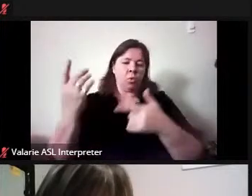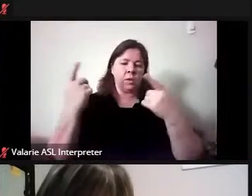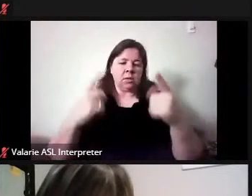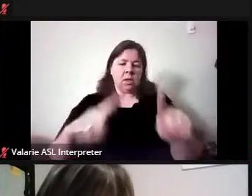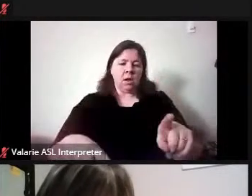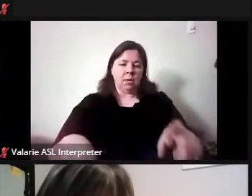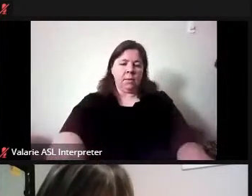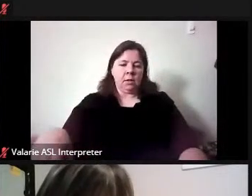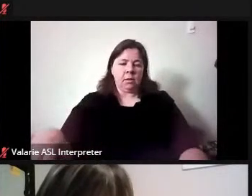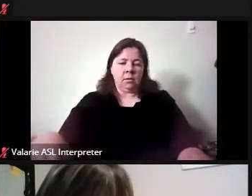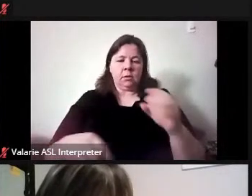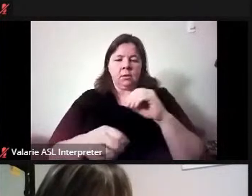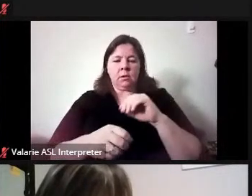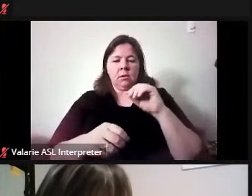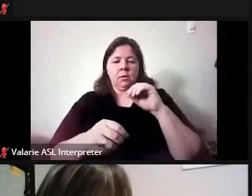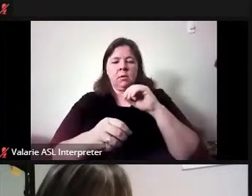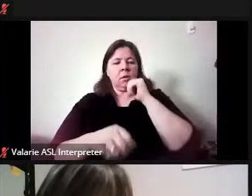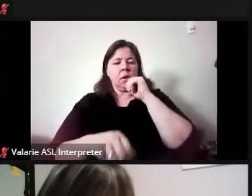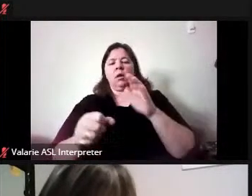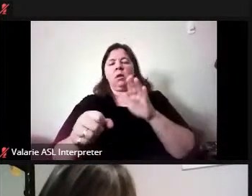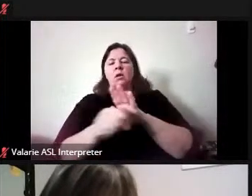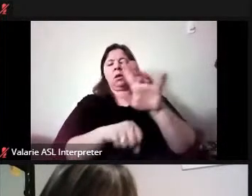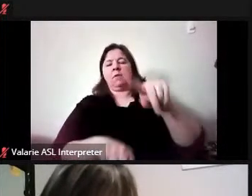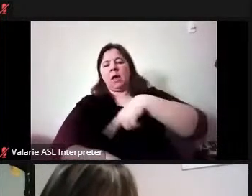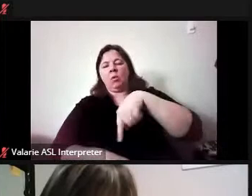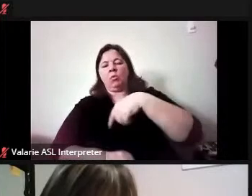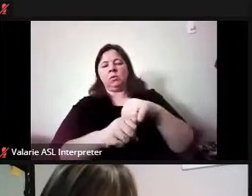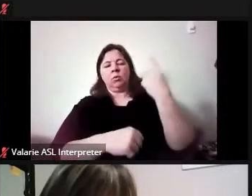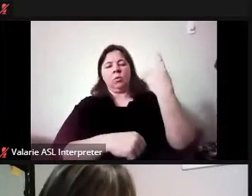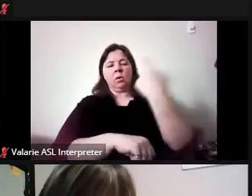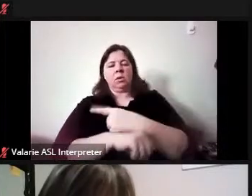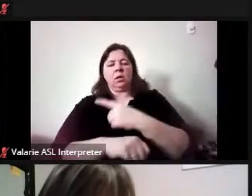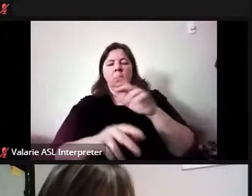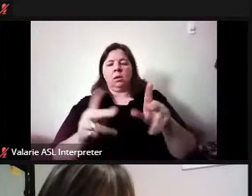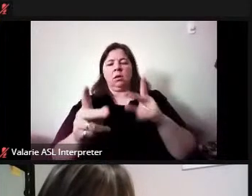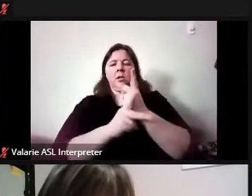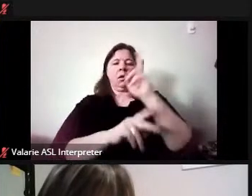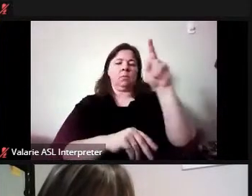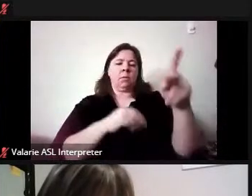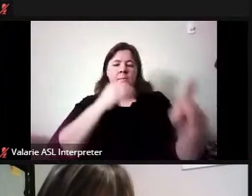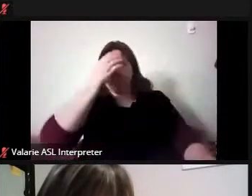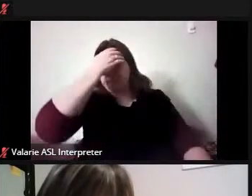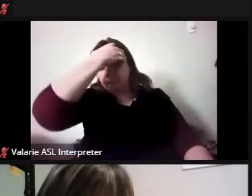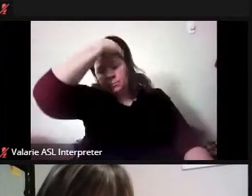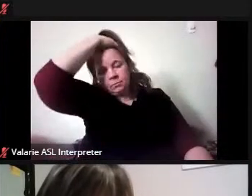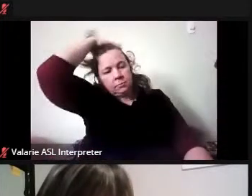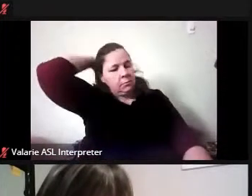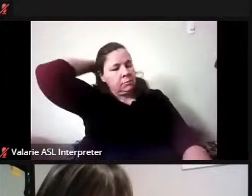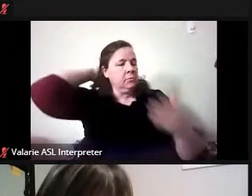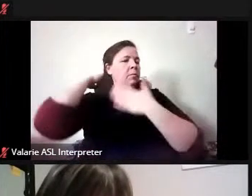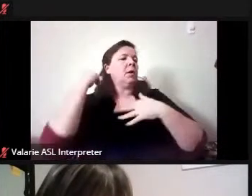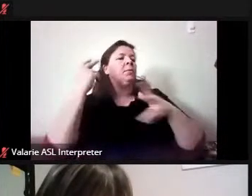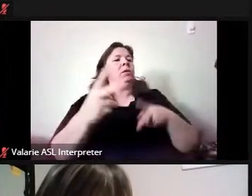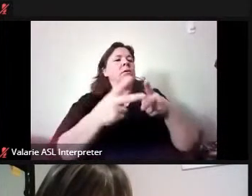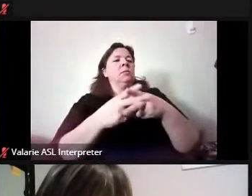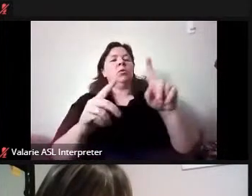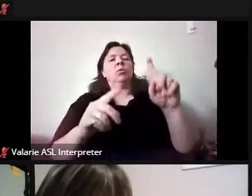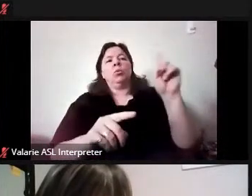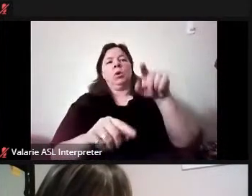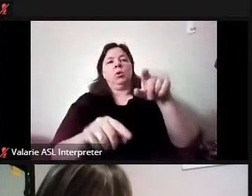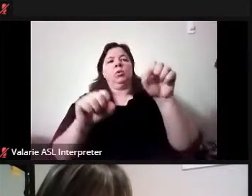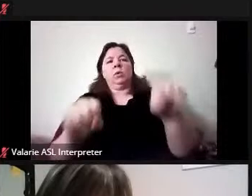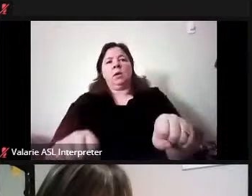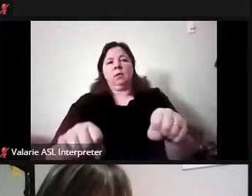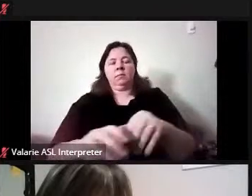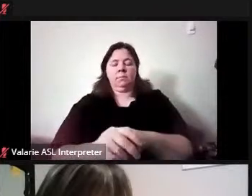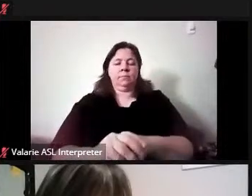enough hours in the day to keep up, but I just always just say, please plug in, plug in, plug in. I'm